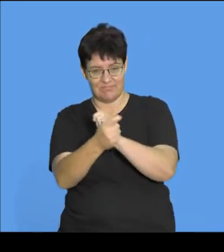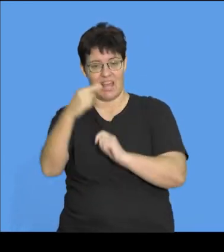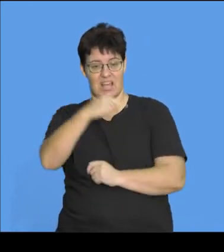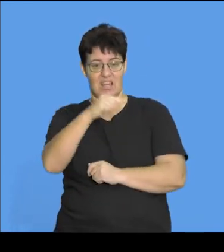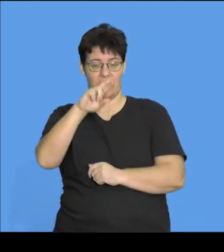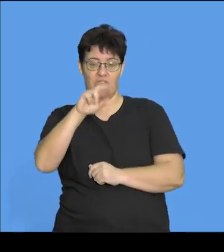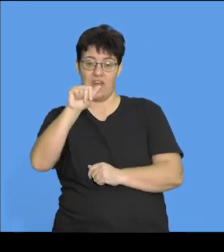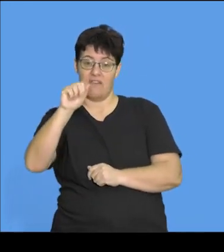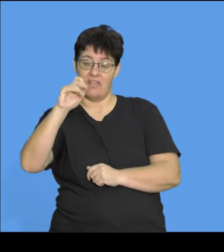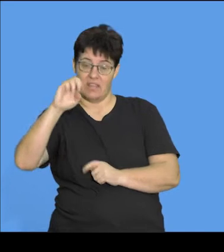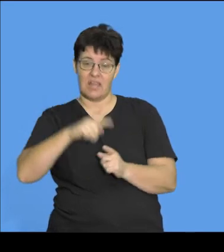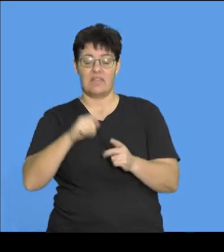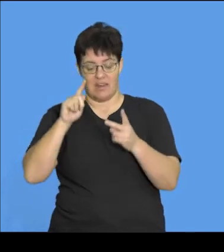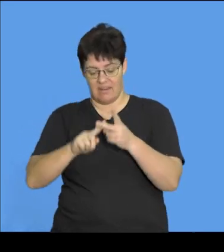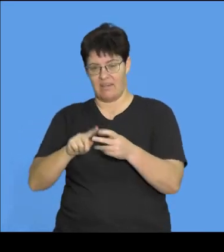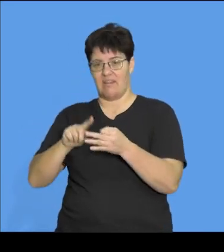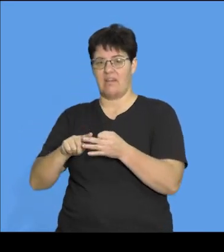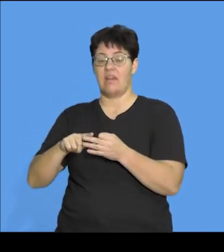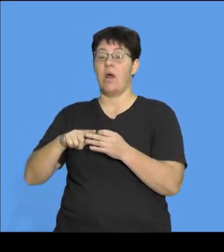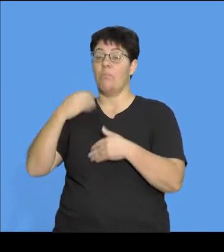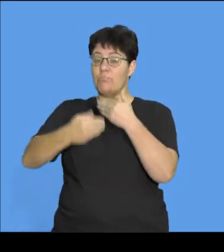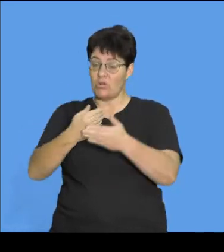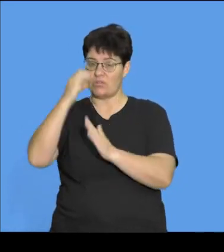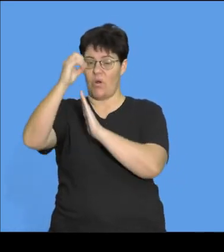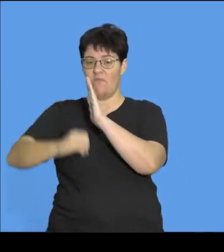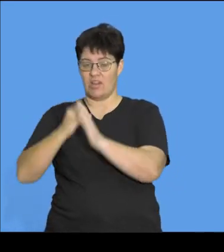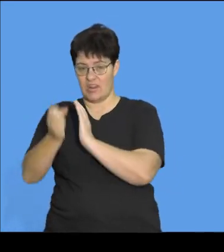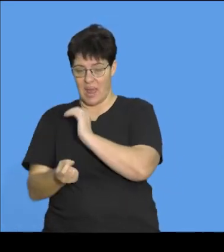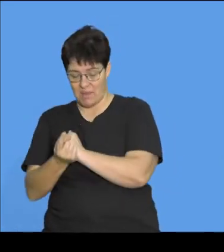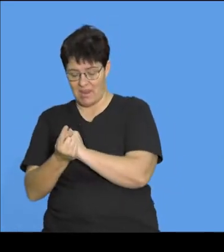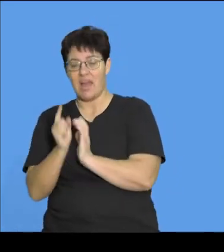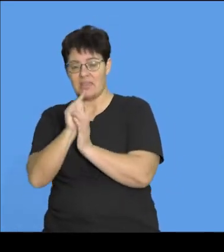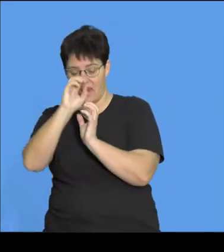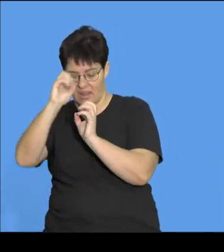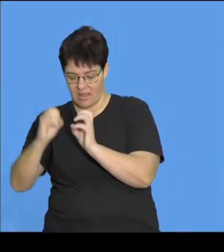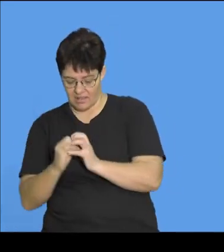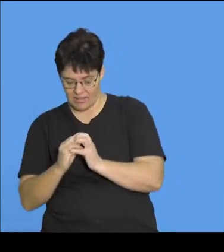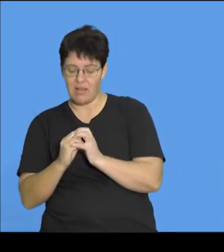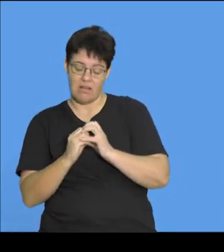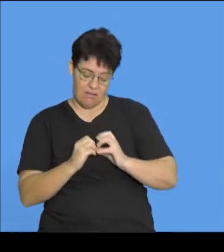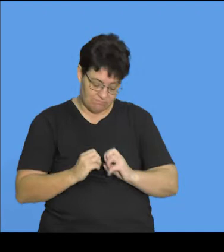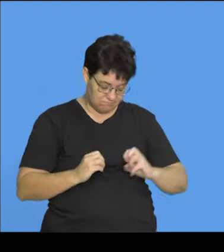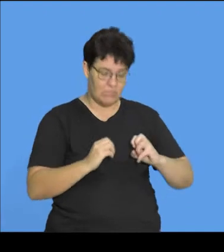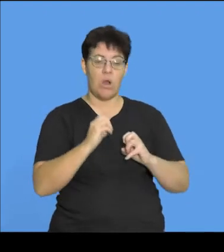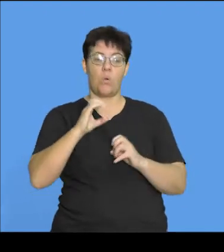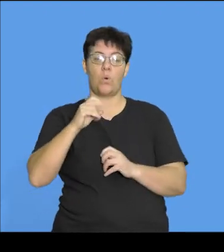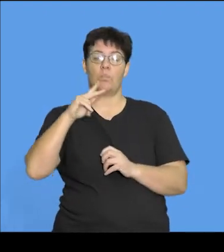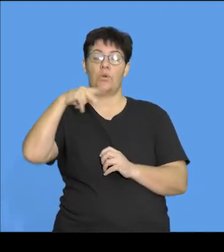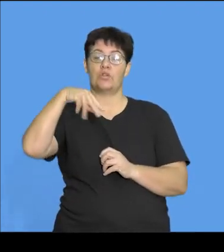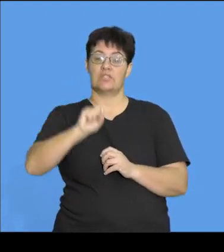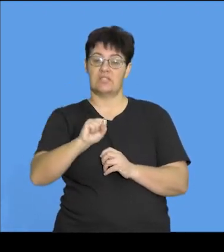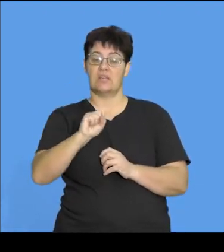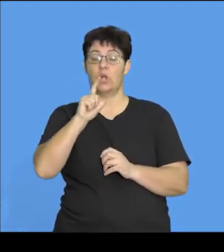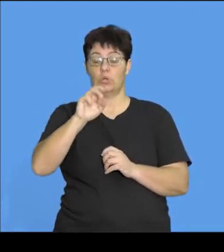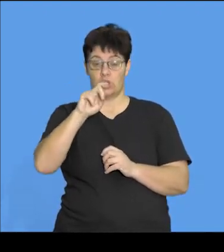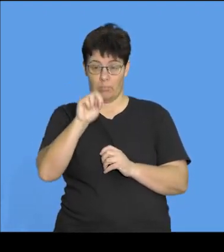we saw the process of ovulation. And then we looked at the development of the corpus luteum and how that gradually degenerates